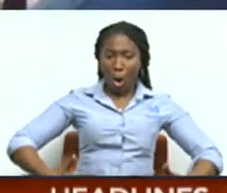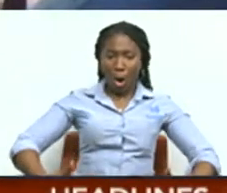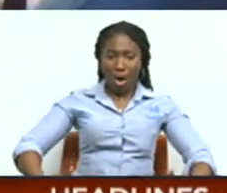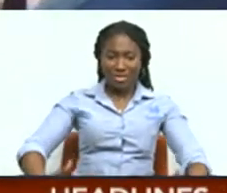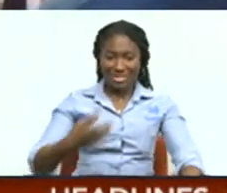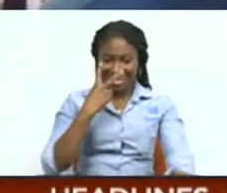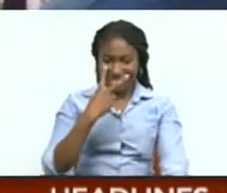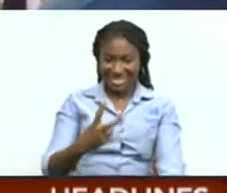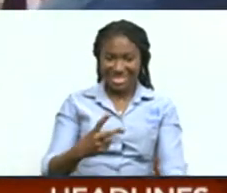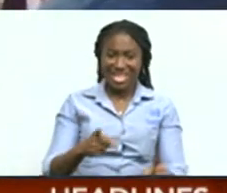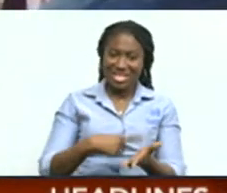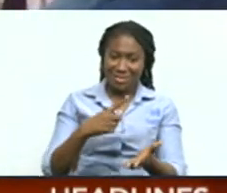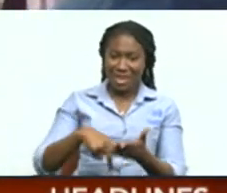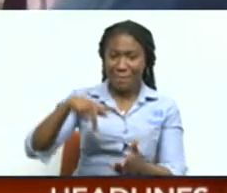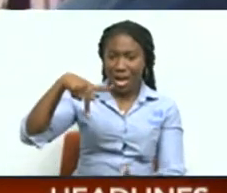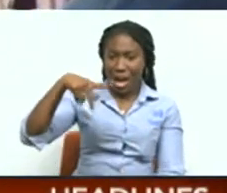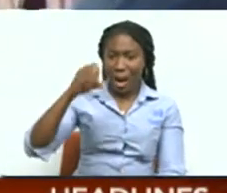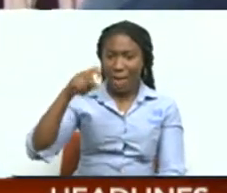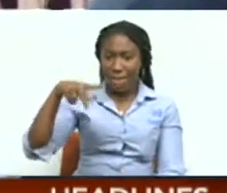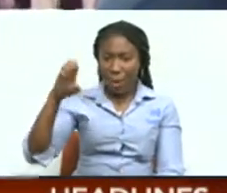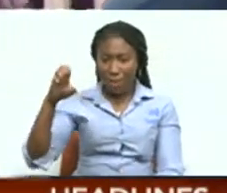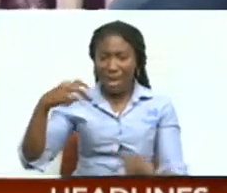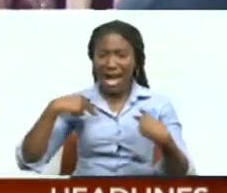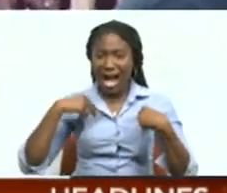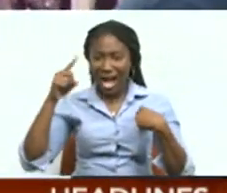Pope wearing something like that in white.